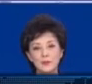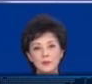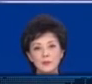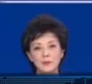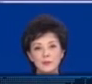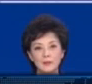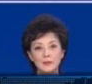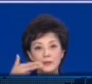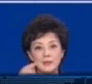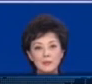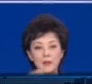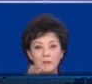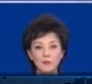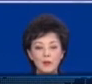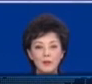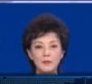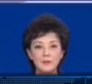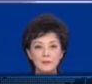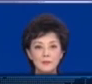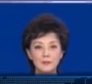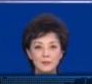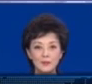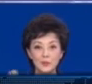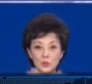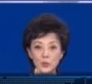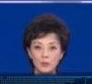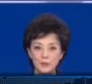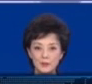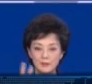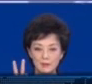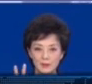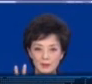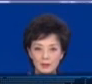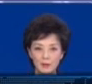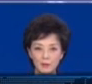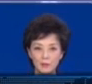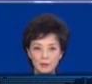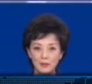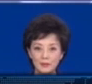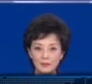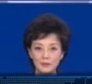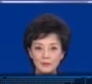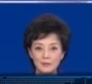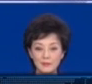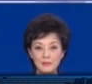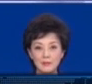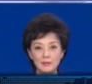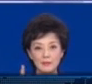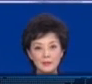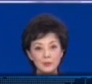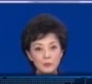We accumulated experiences, and also we launched a 7th version of the guideline for treatment and